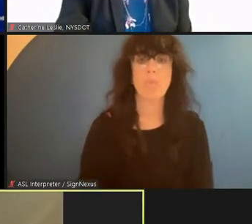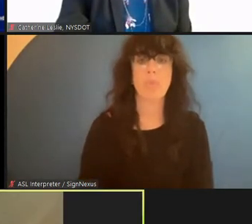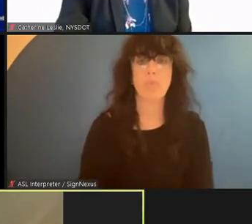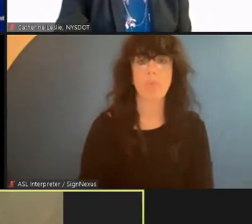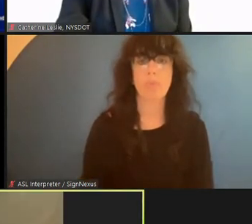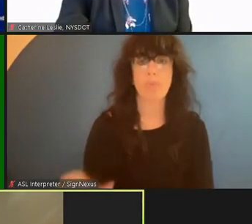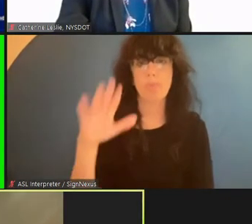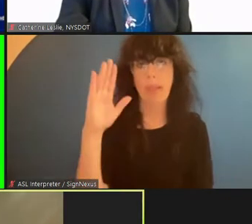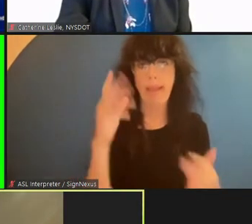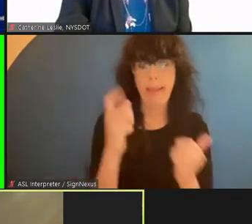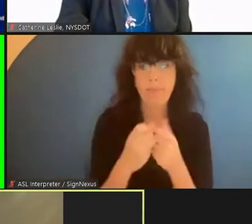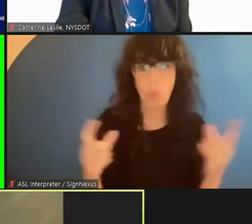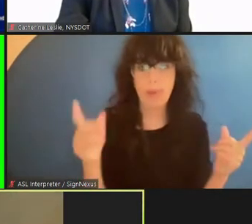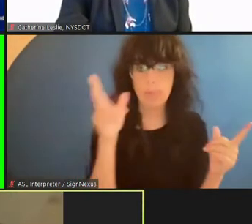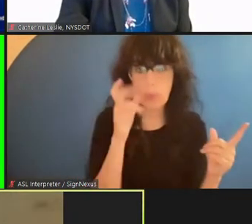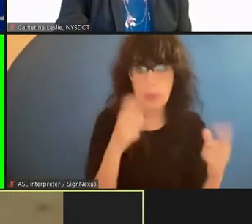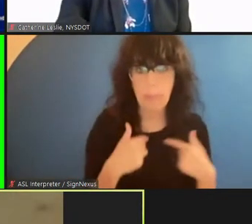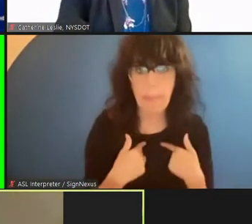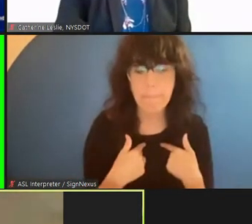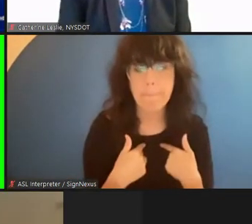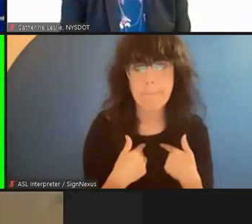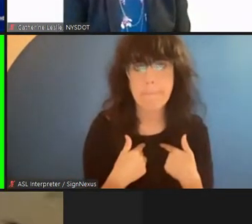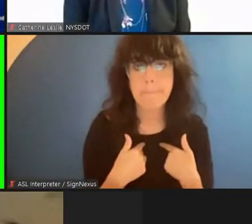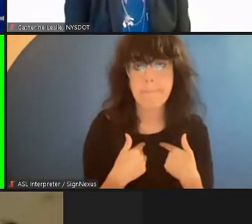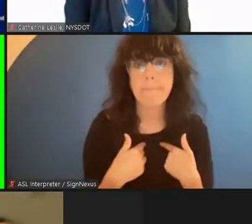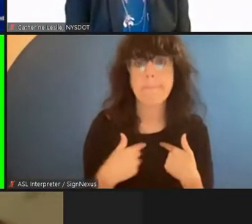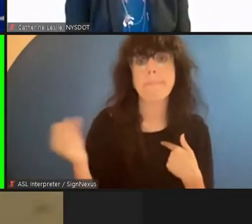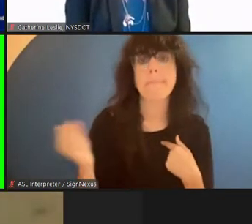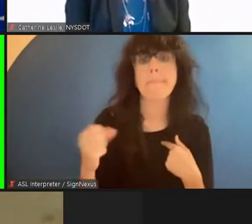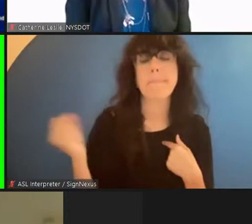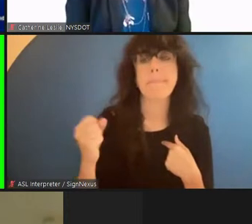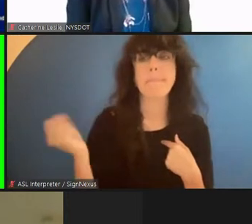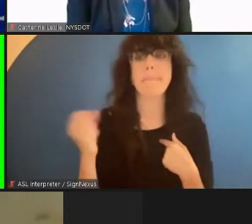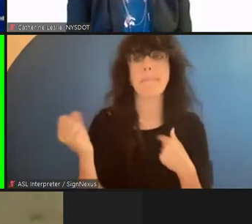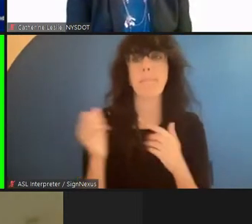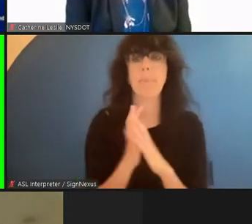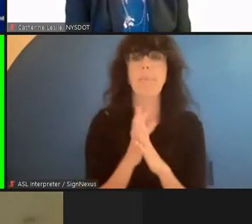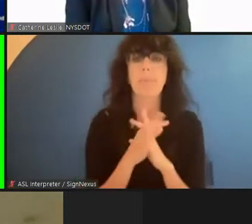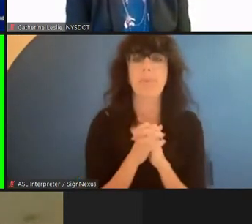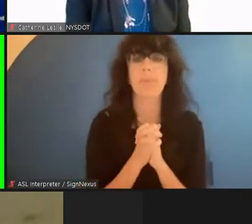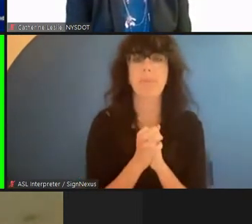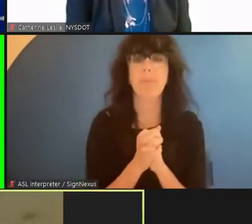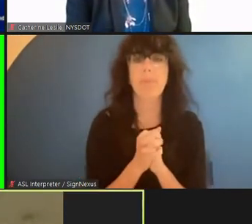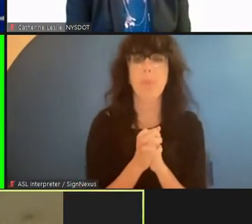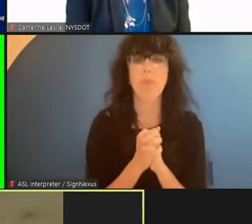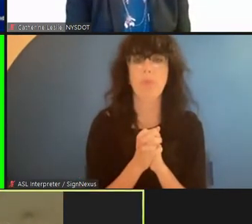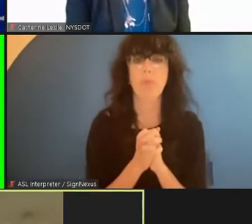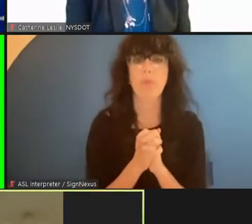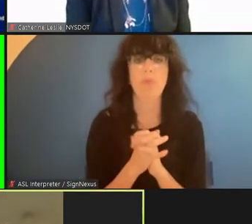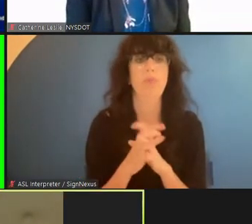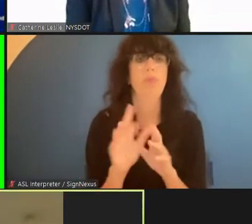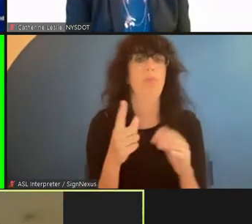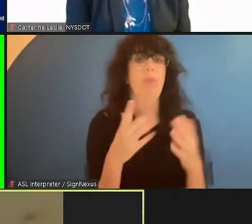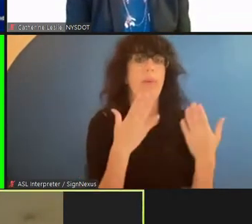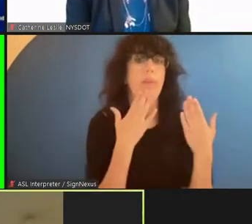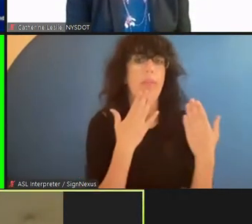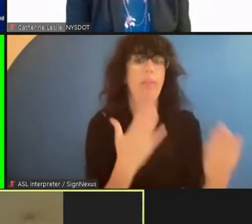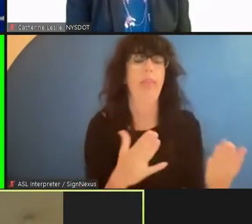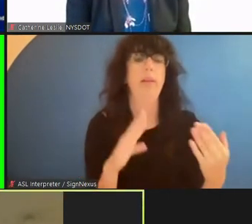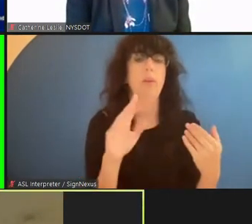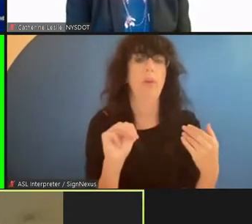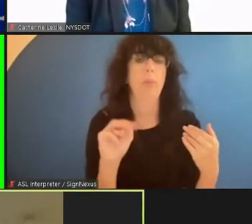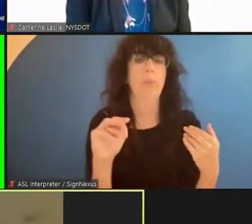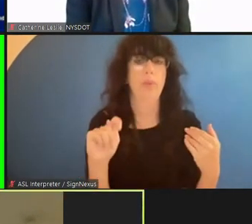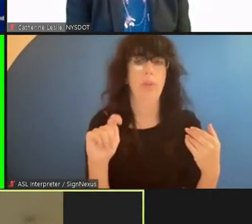hey everybody can you hear me yes we can okay well first of all thank you to the mta for uh